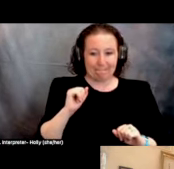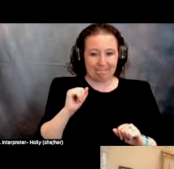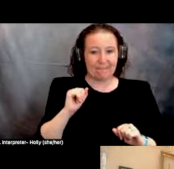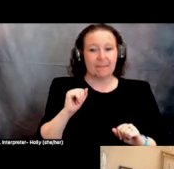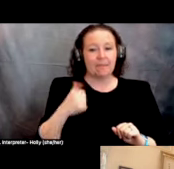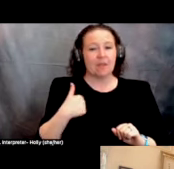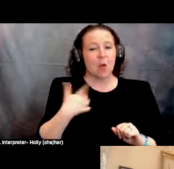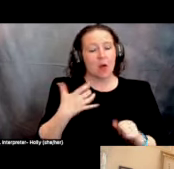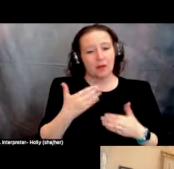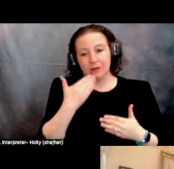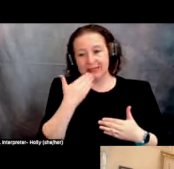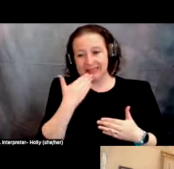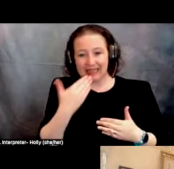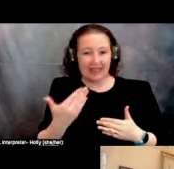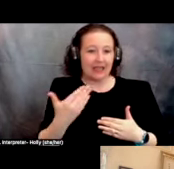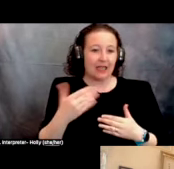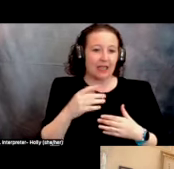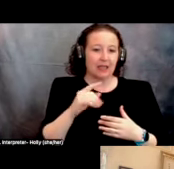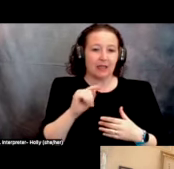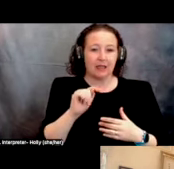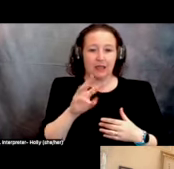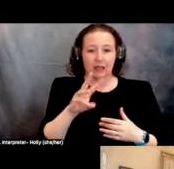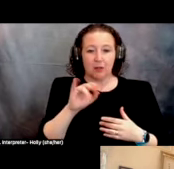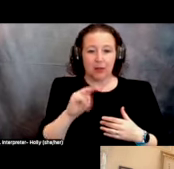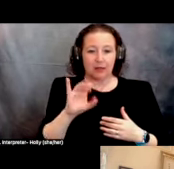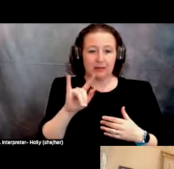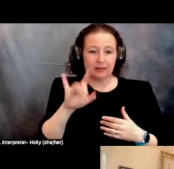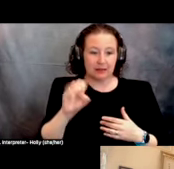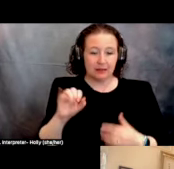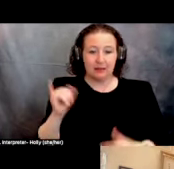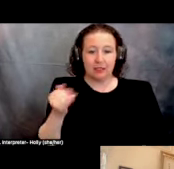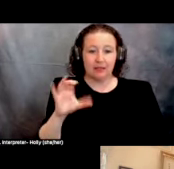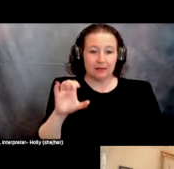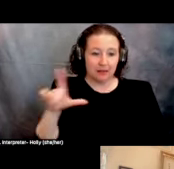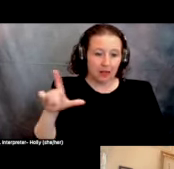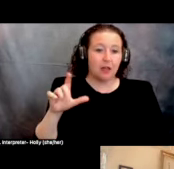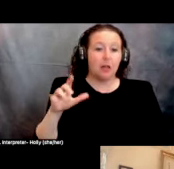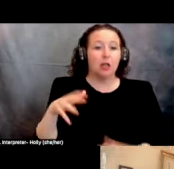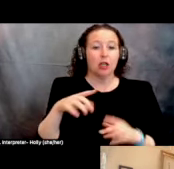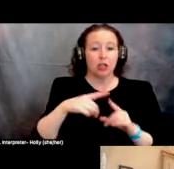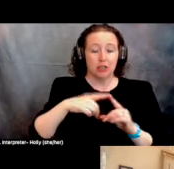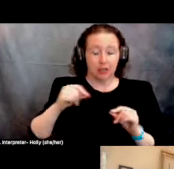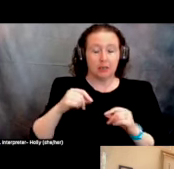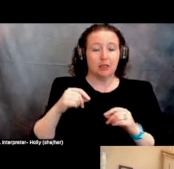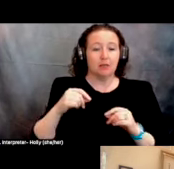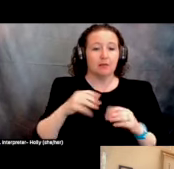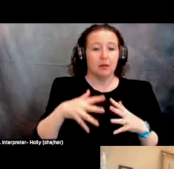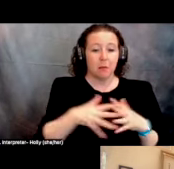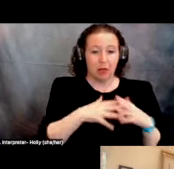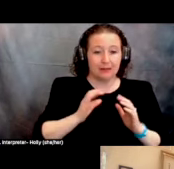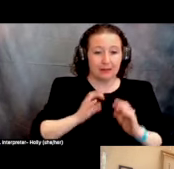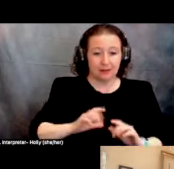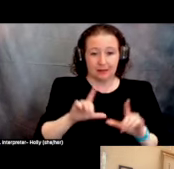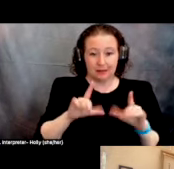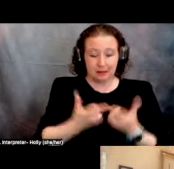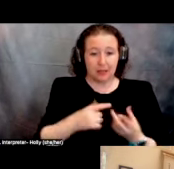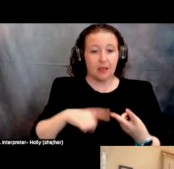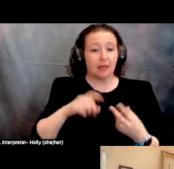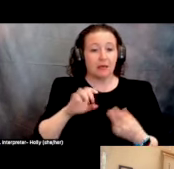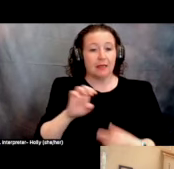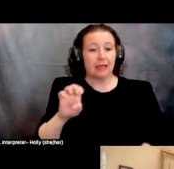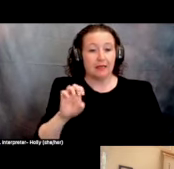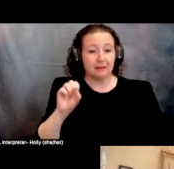thank the Twin Cities of the JACL, Japanese American Citizens League, Sudu for Solidarity Minnesota, and also the Eastside Freedom Library